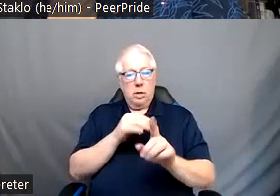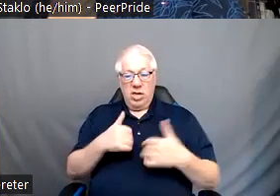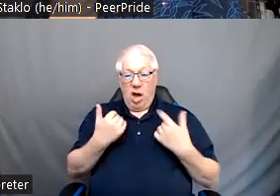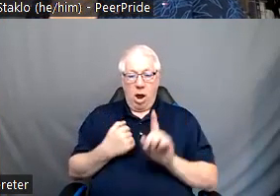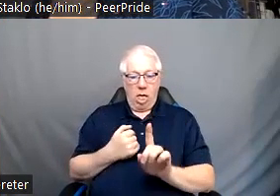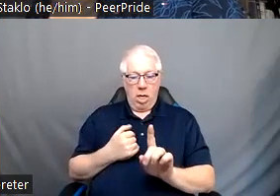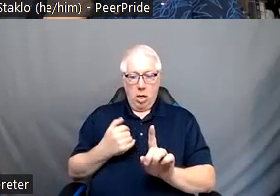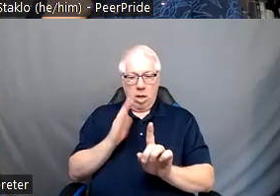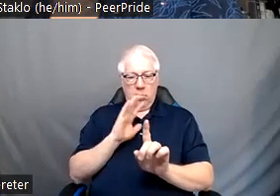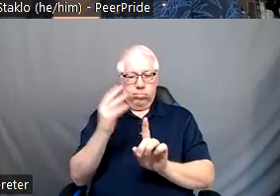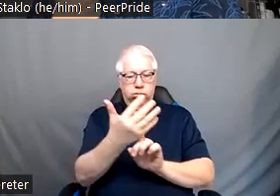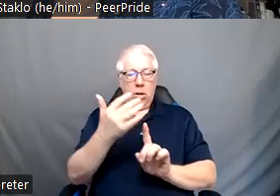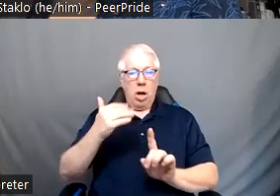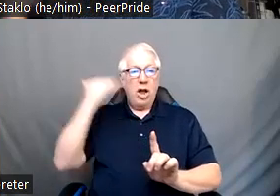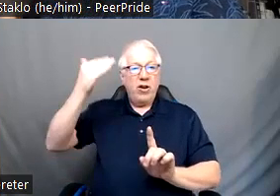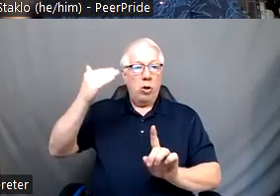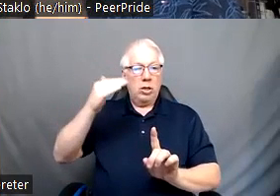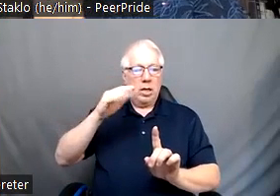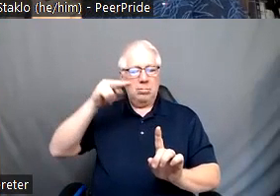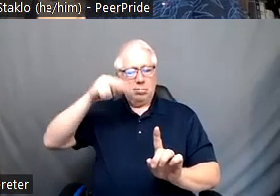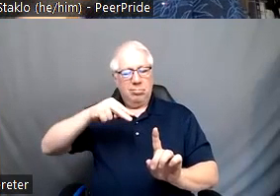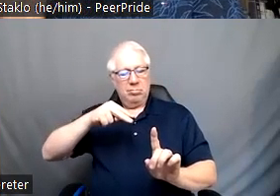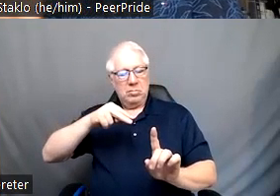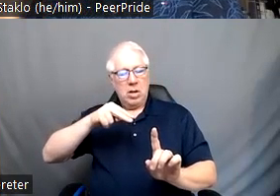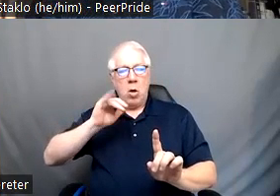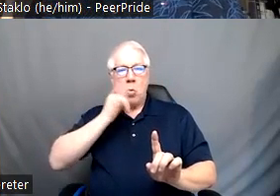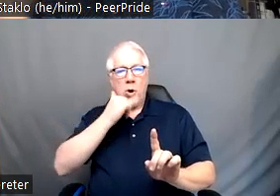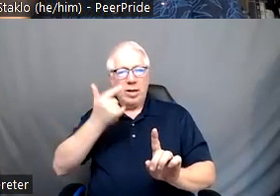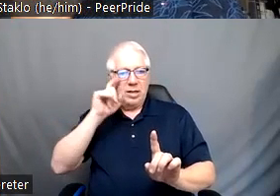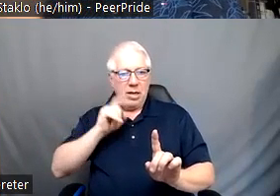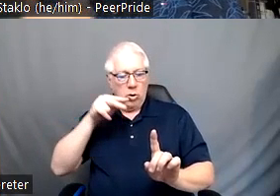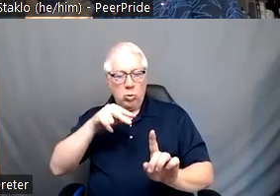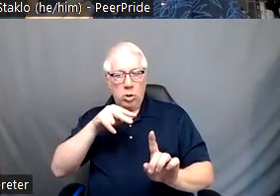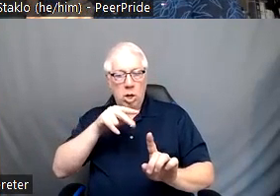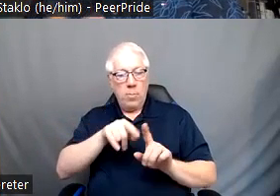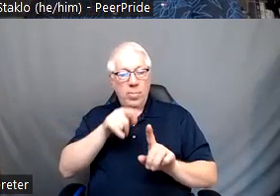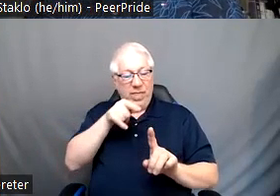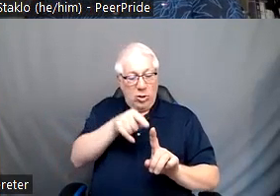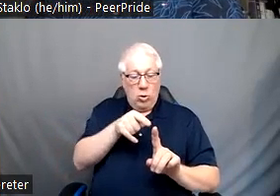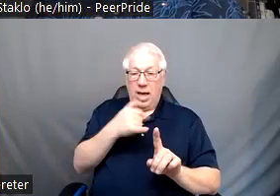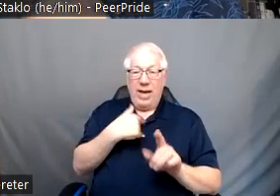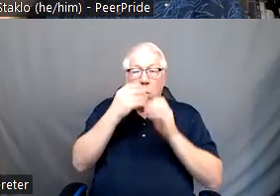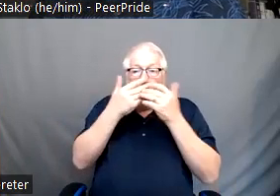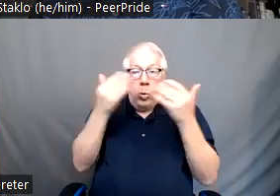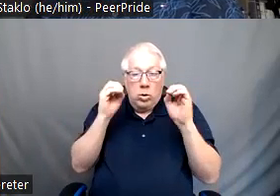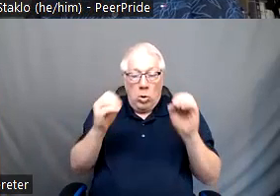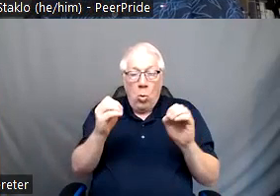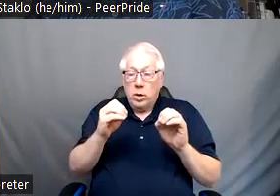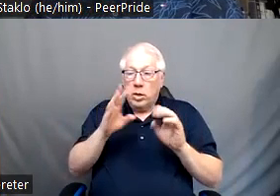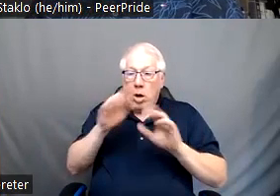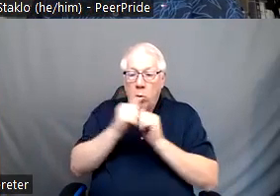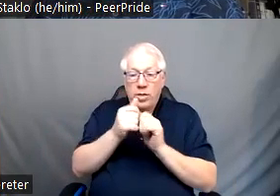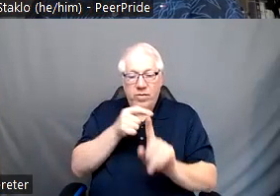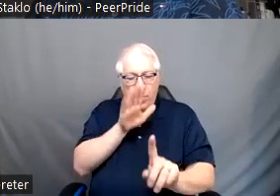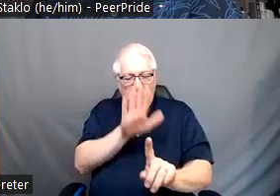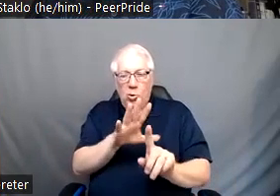your bodily autonomy and misgendering you, but also when you don't have people that you can relate to, from your own